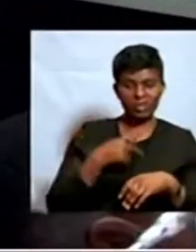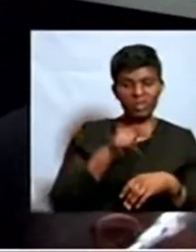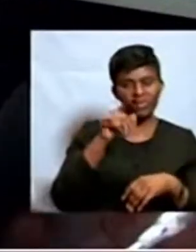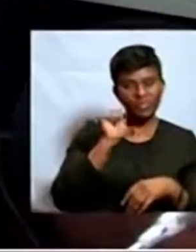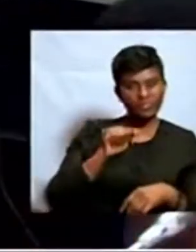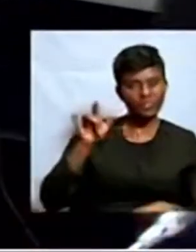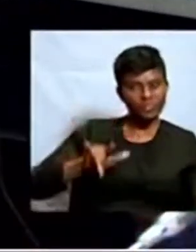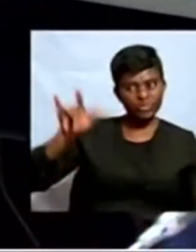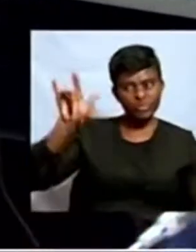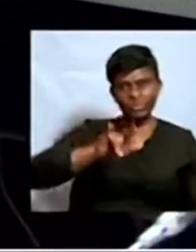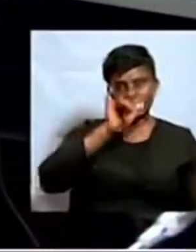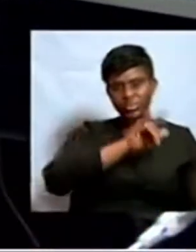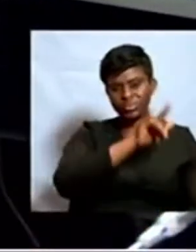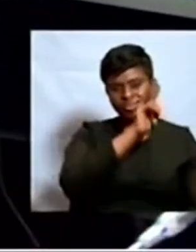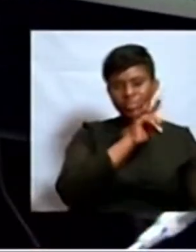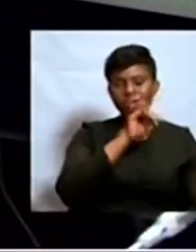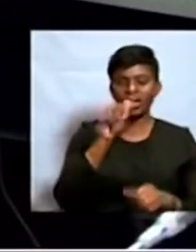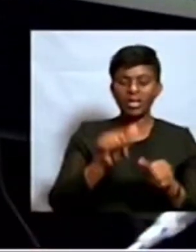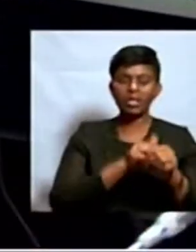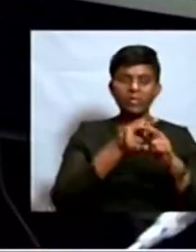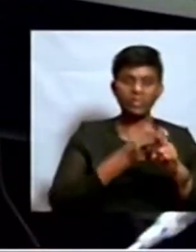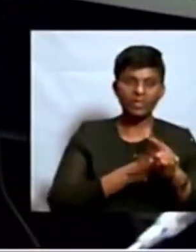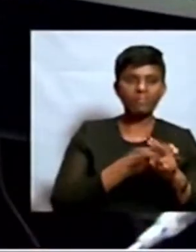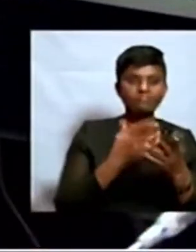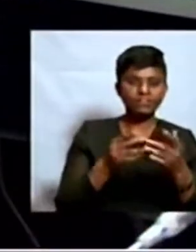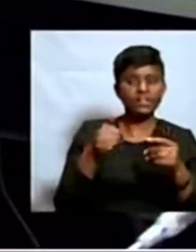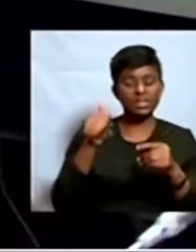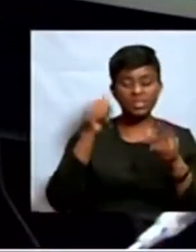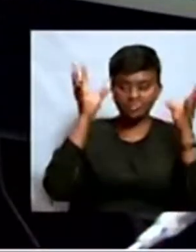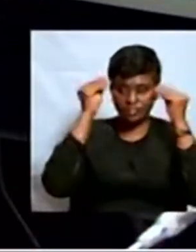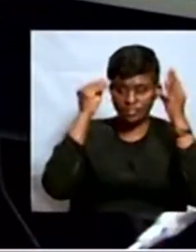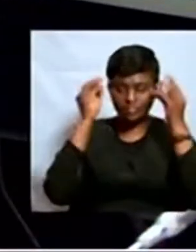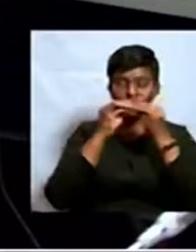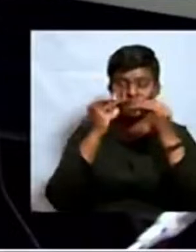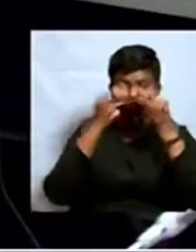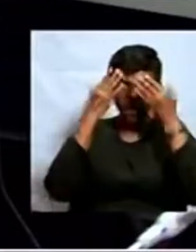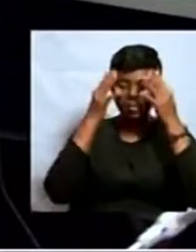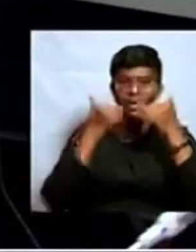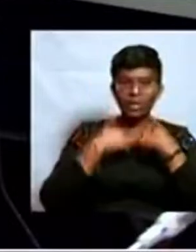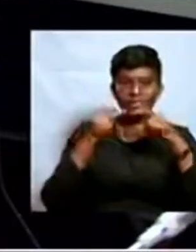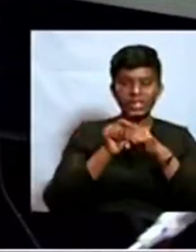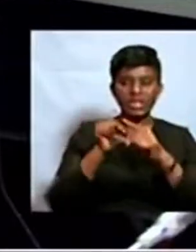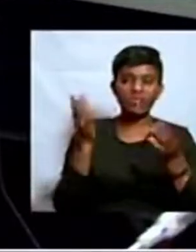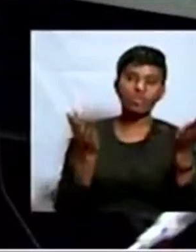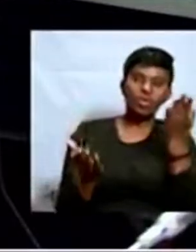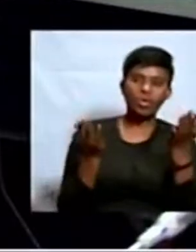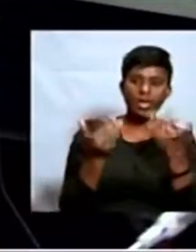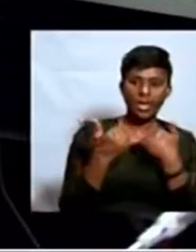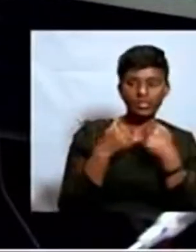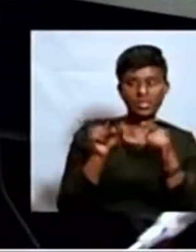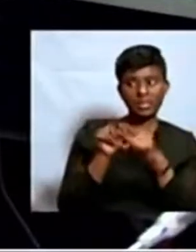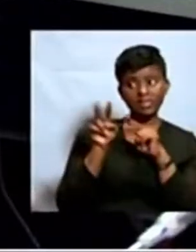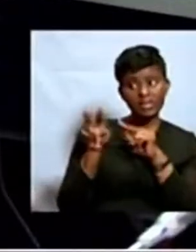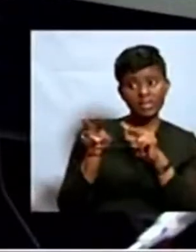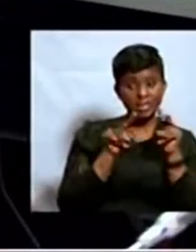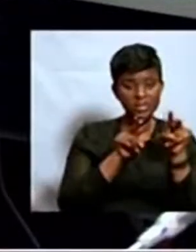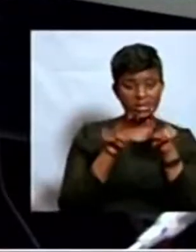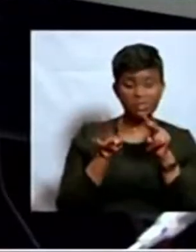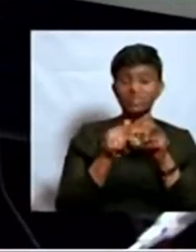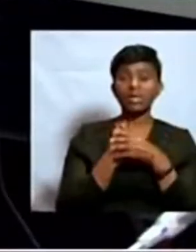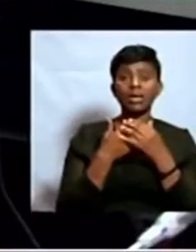imagine, almost on a monthly basis, so they are very much aware and do compare and see.